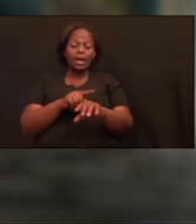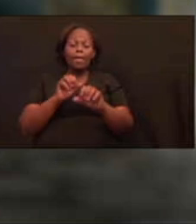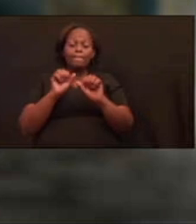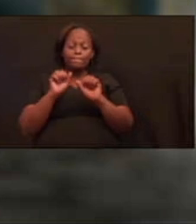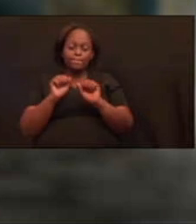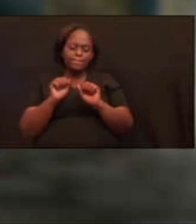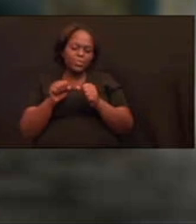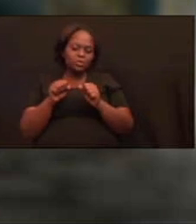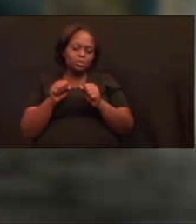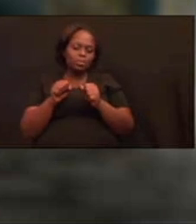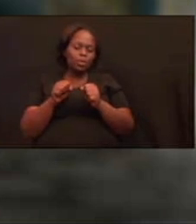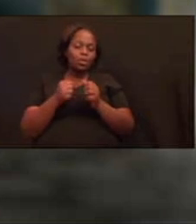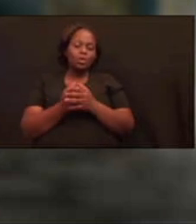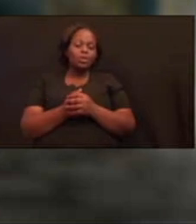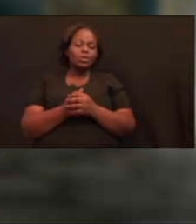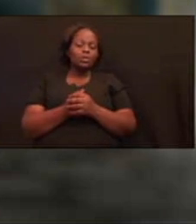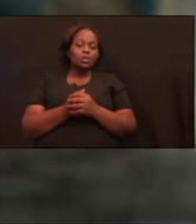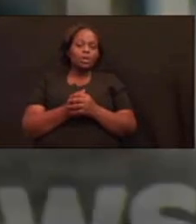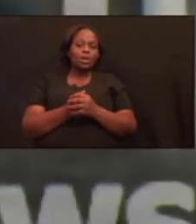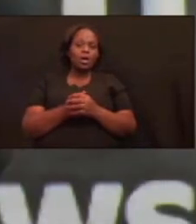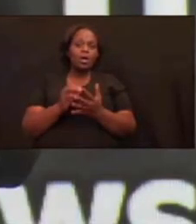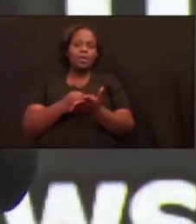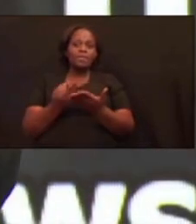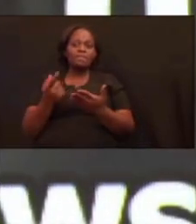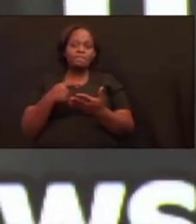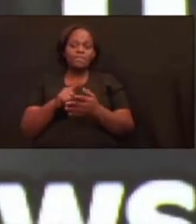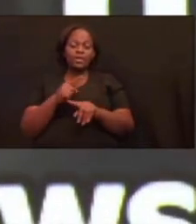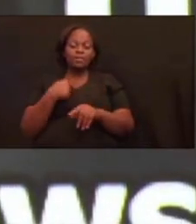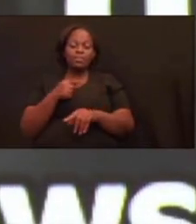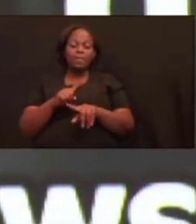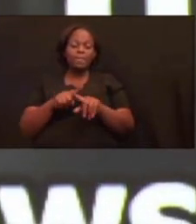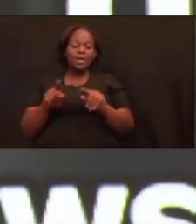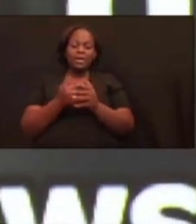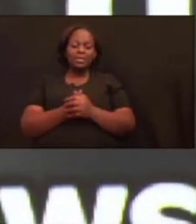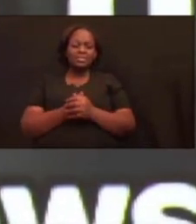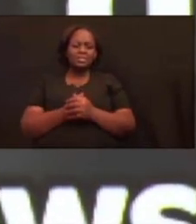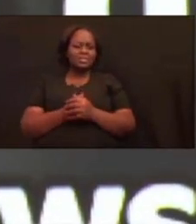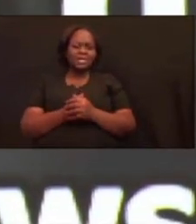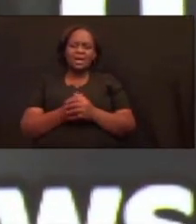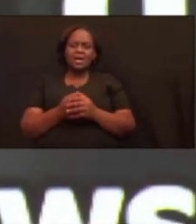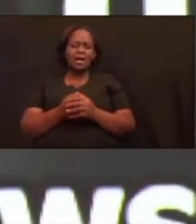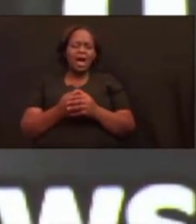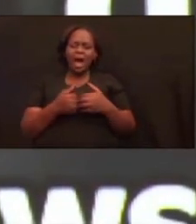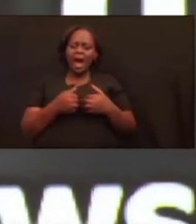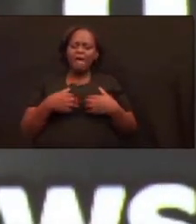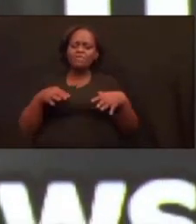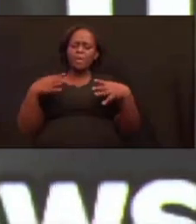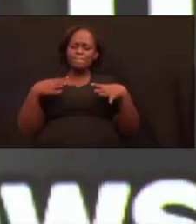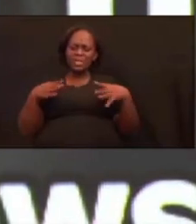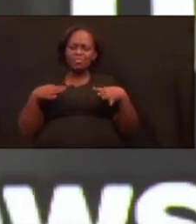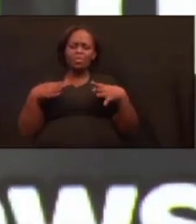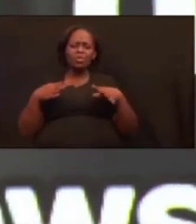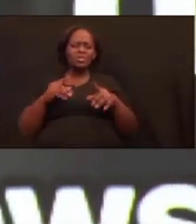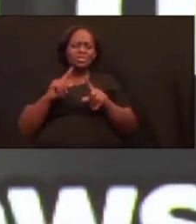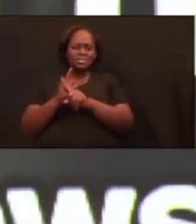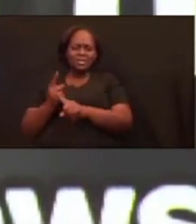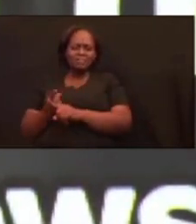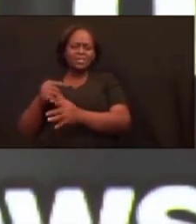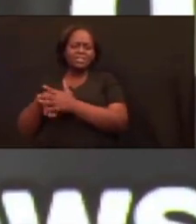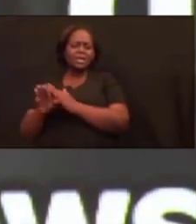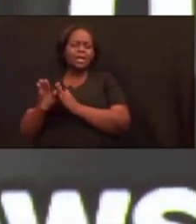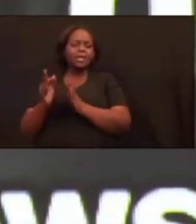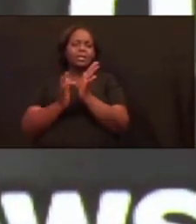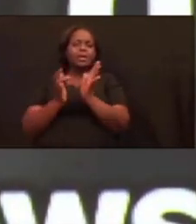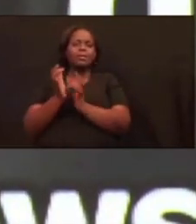of Gideon and Jephthah and Barak, men who through faith subdued kingdoms, wrought righteousness, shut the mouth of lions, women